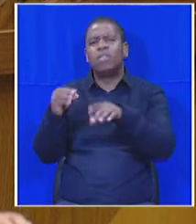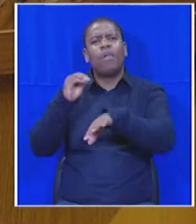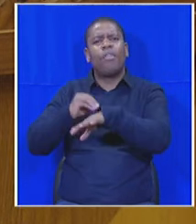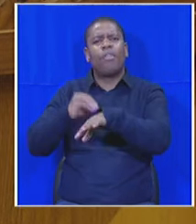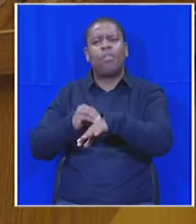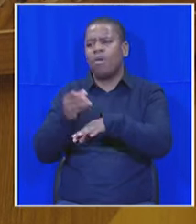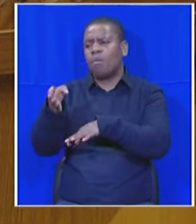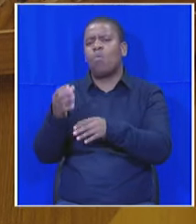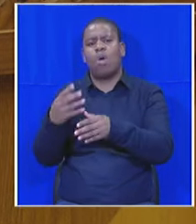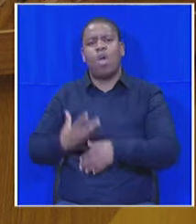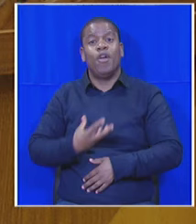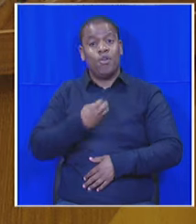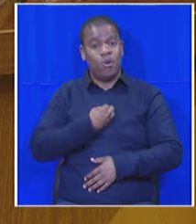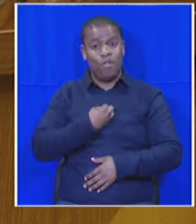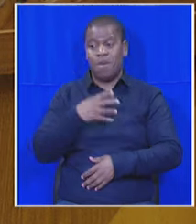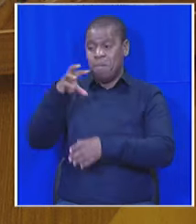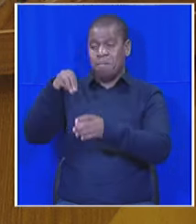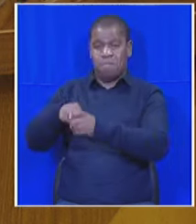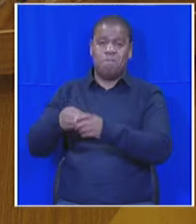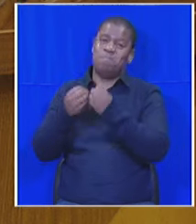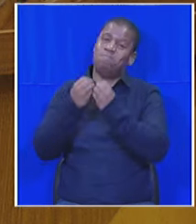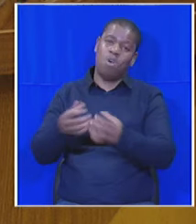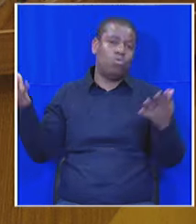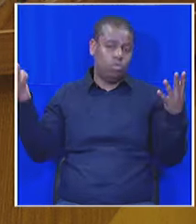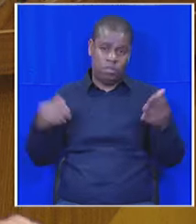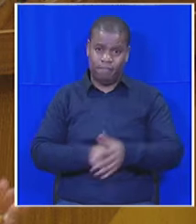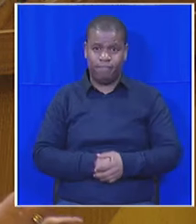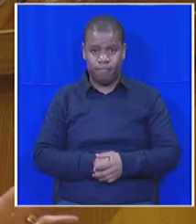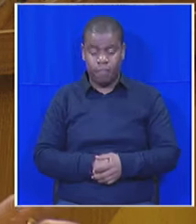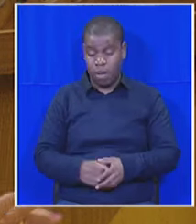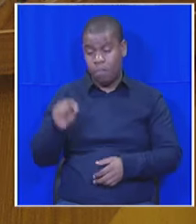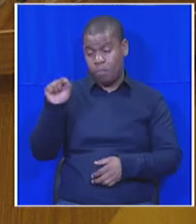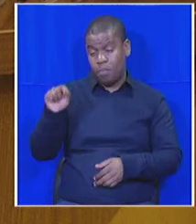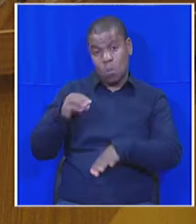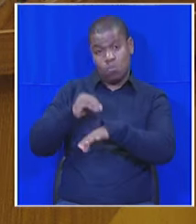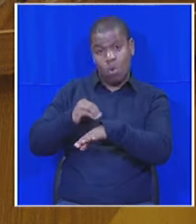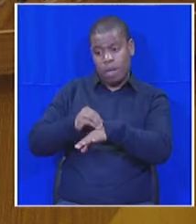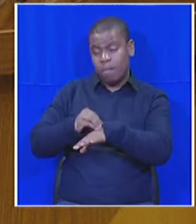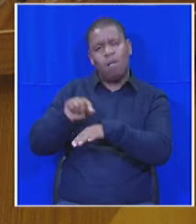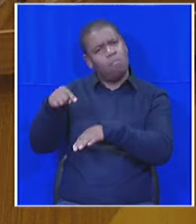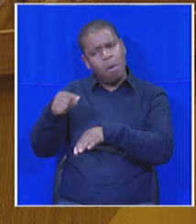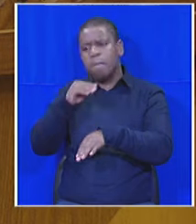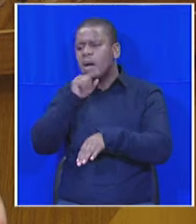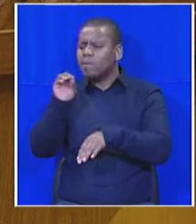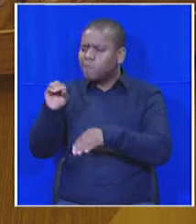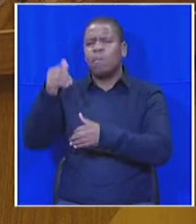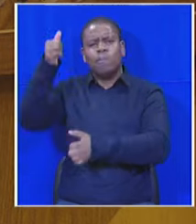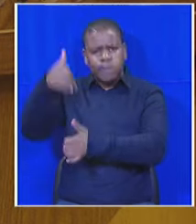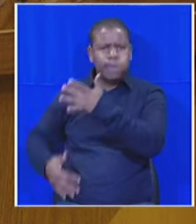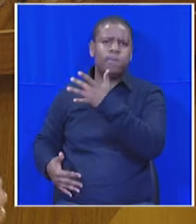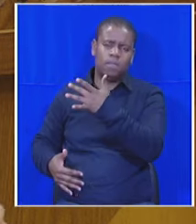this is that our youth are the worst affected. This alone, besides all the other problems, should